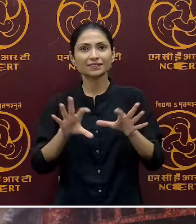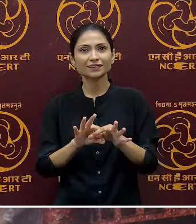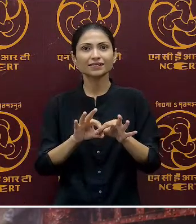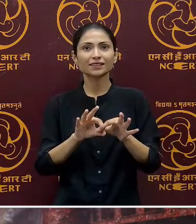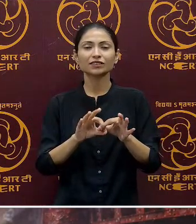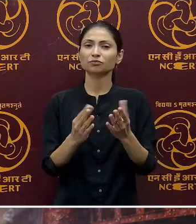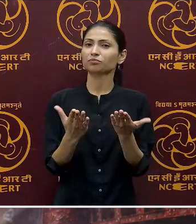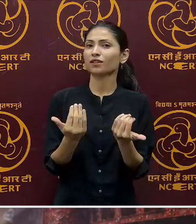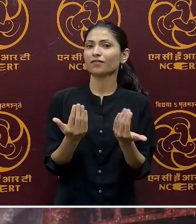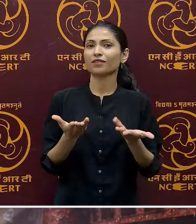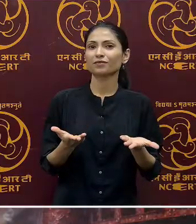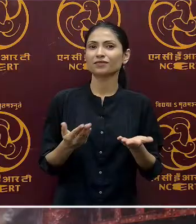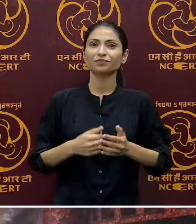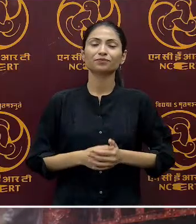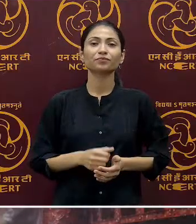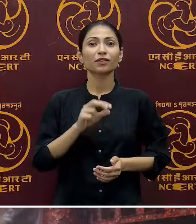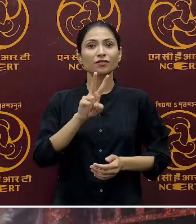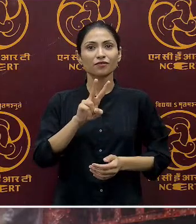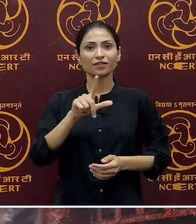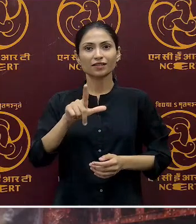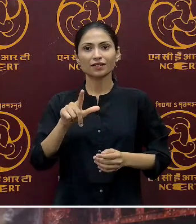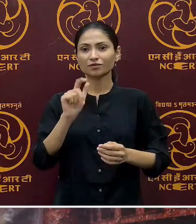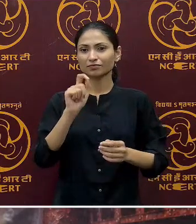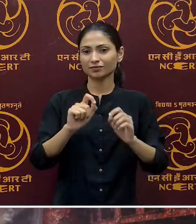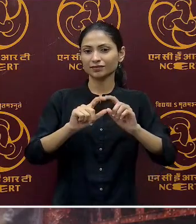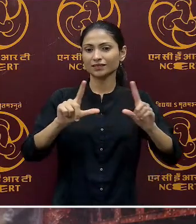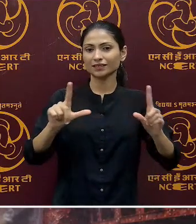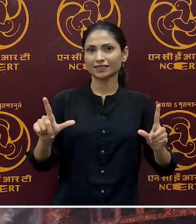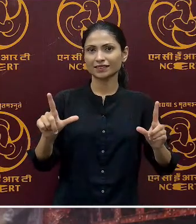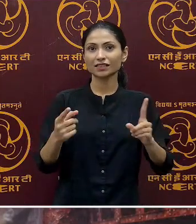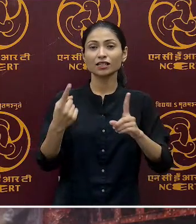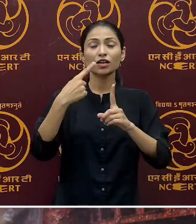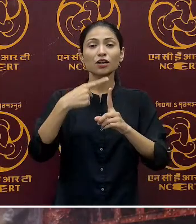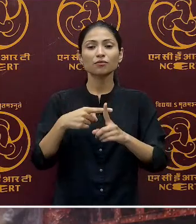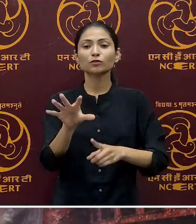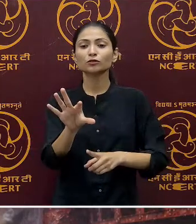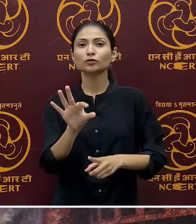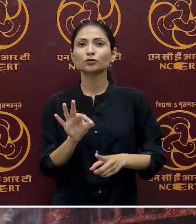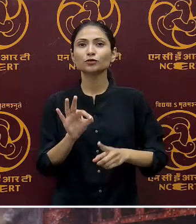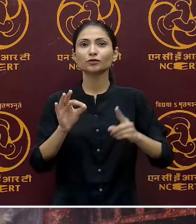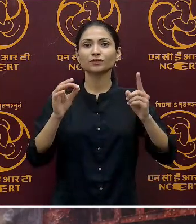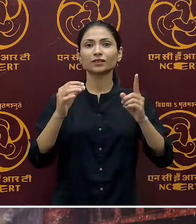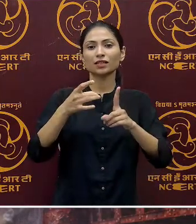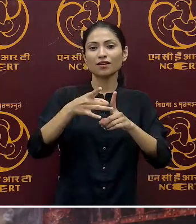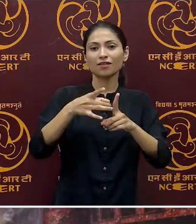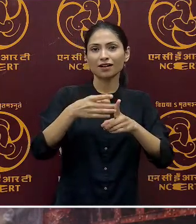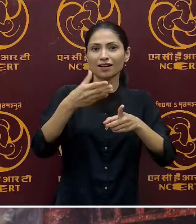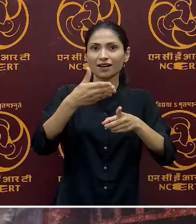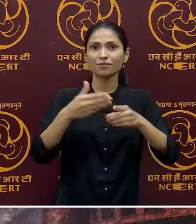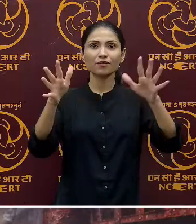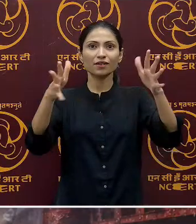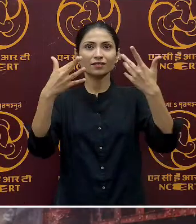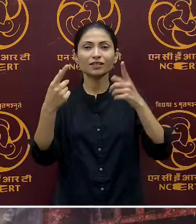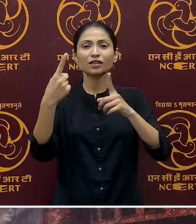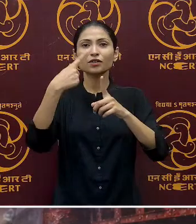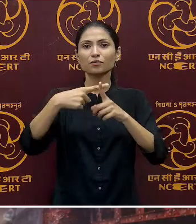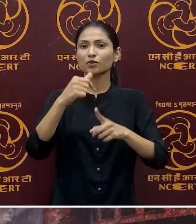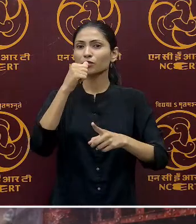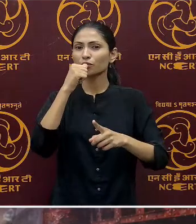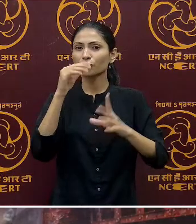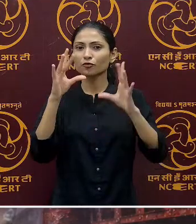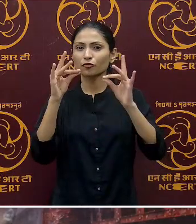content, and under this we will click on effect of air and water on iron. Now before performing